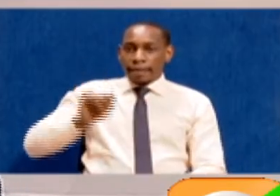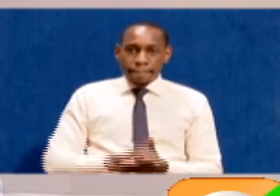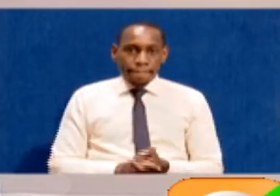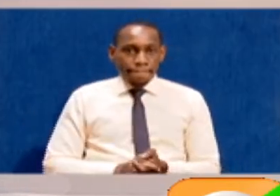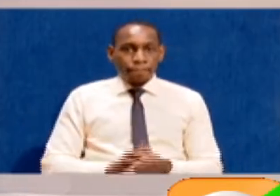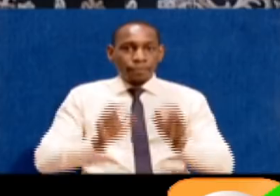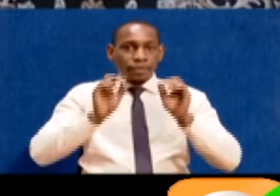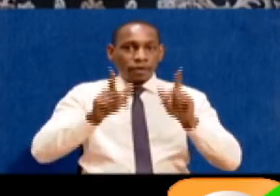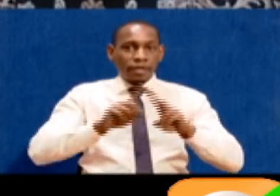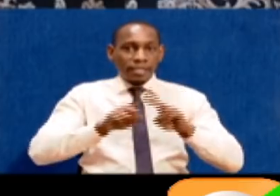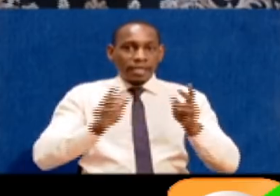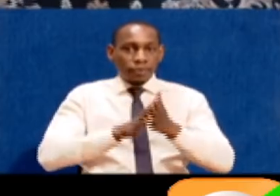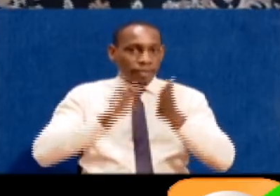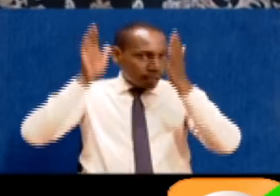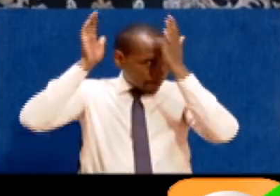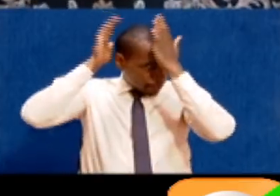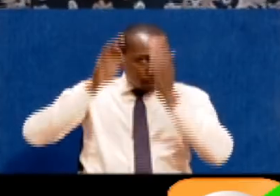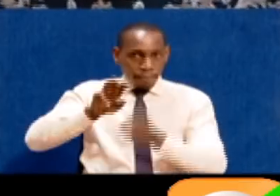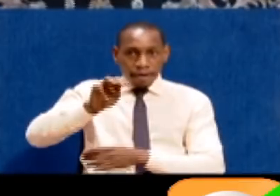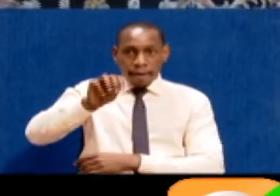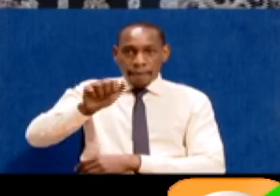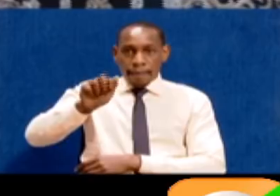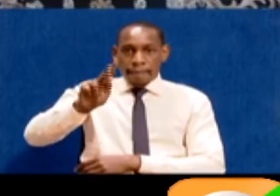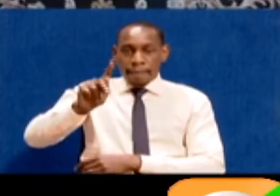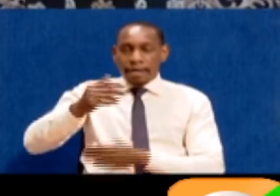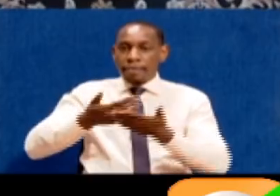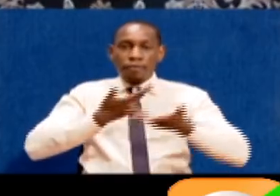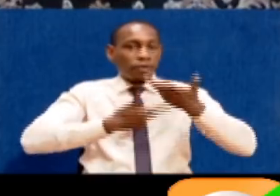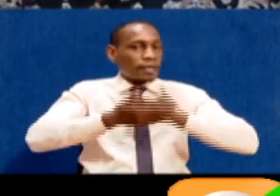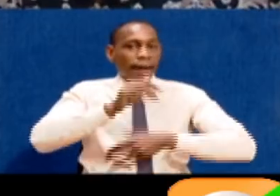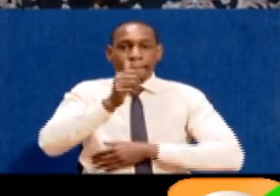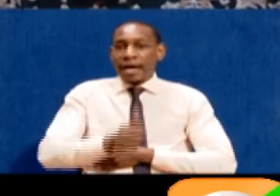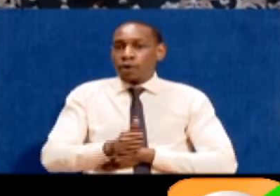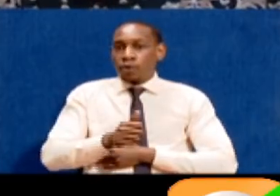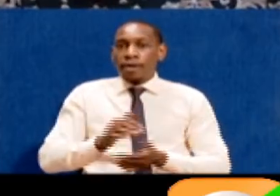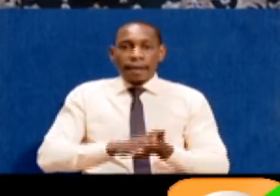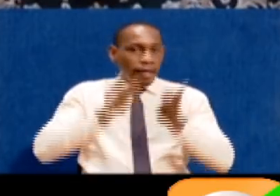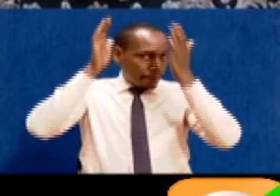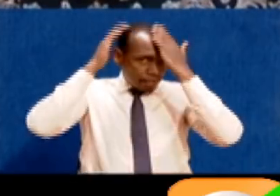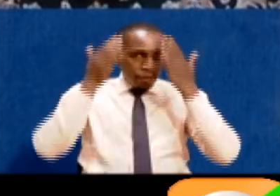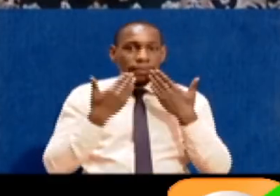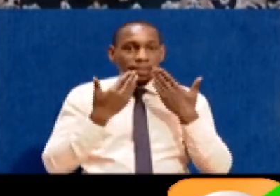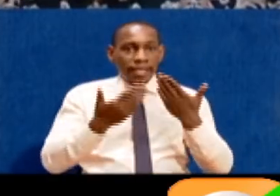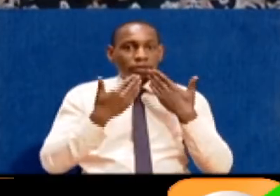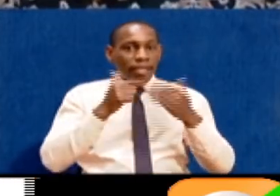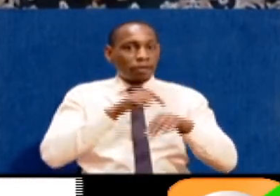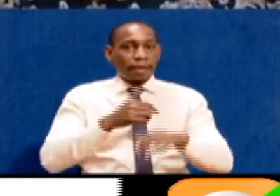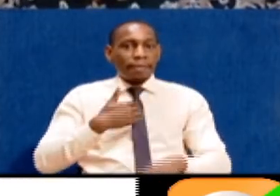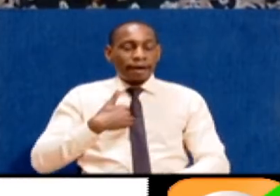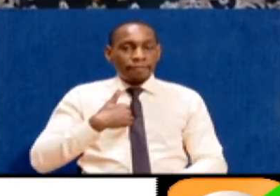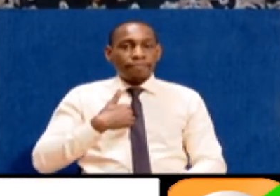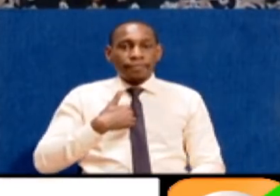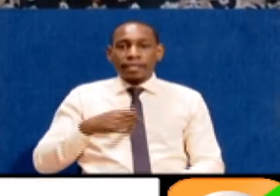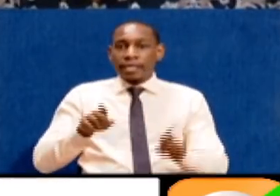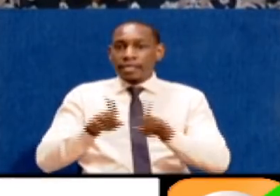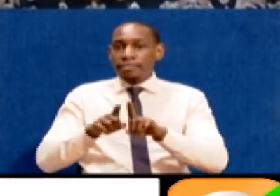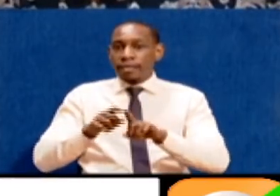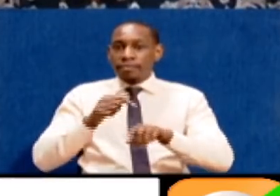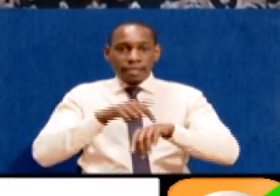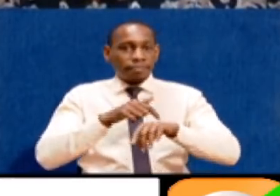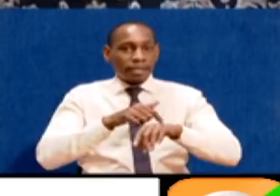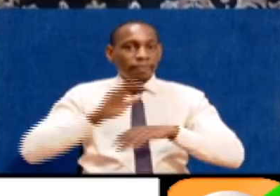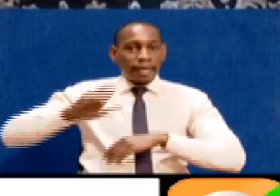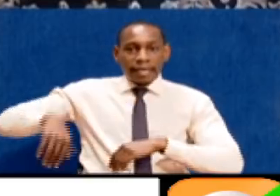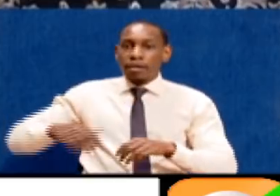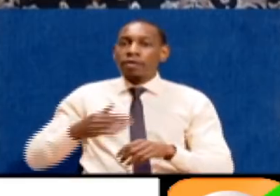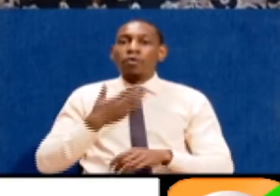Okay, let me start with Bishop Mark Kariuki because we didn't have a chance to engage him a bit earlier on. Bishop, thank you for making time for us despite the hour.